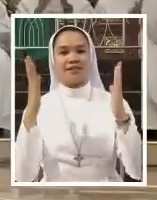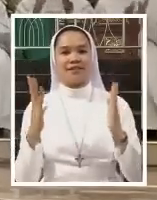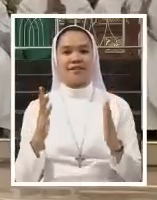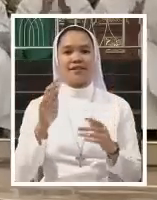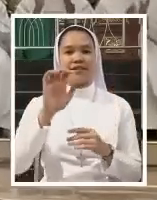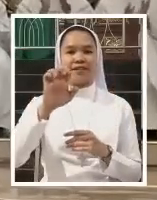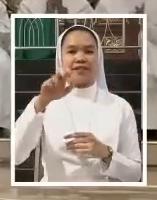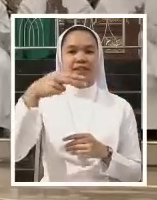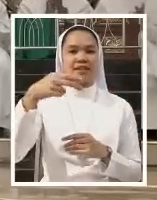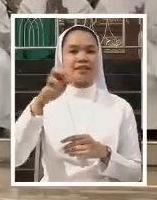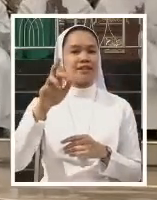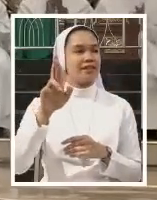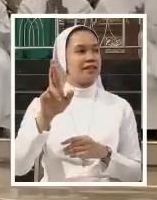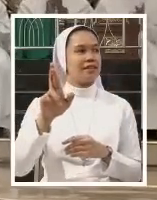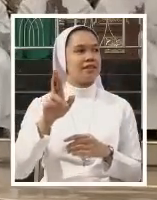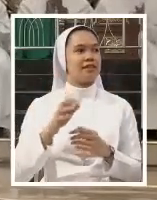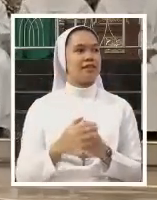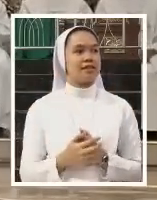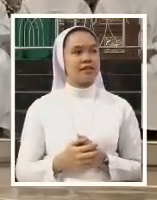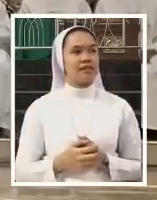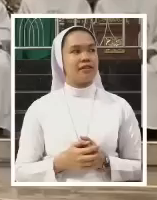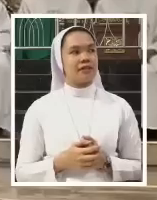Esther.